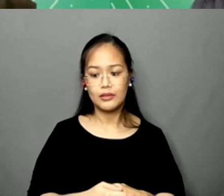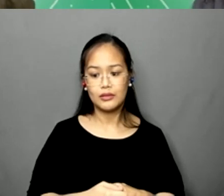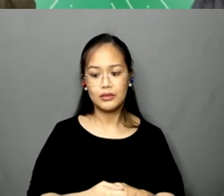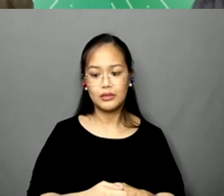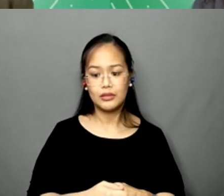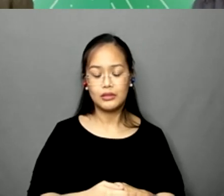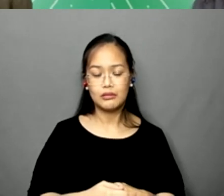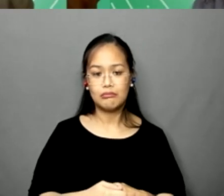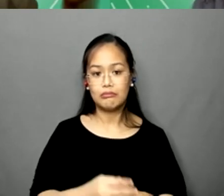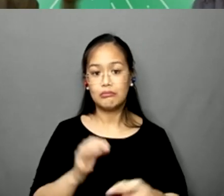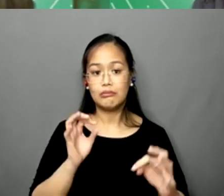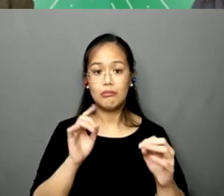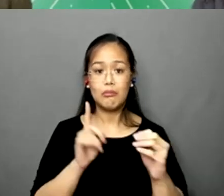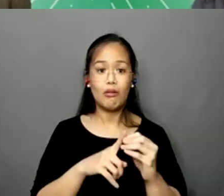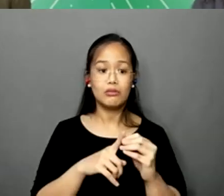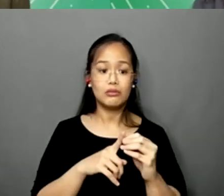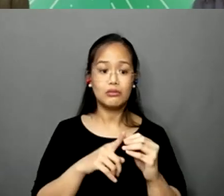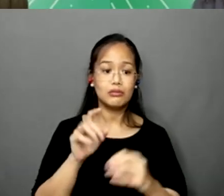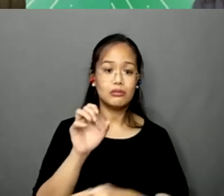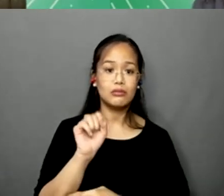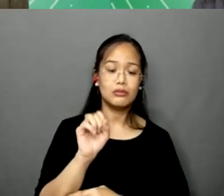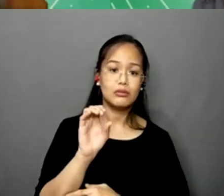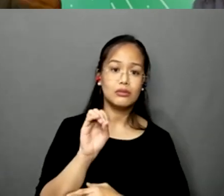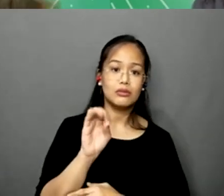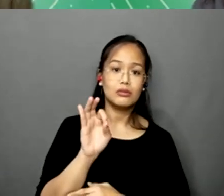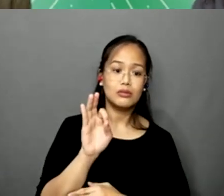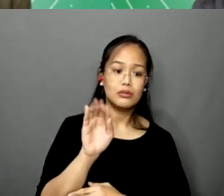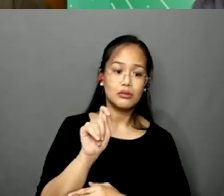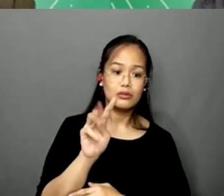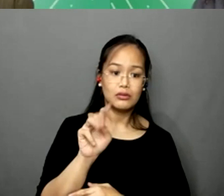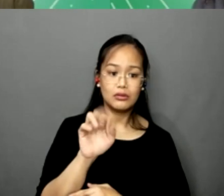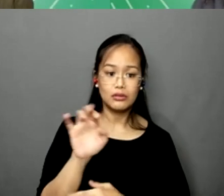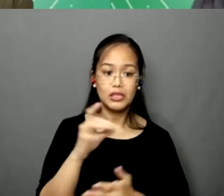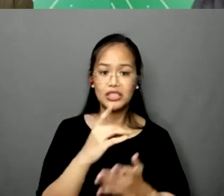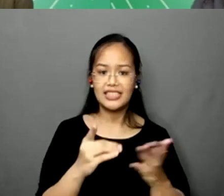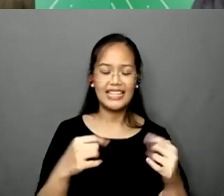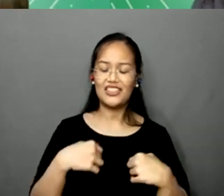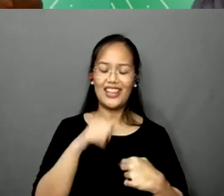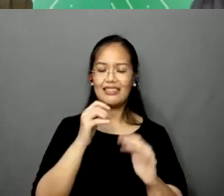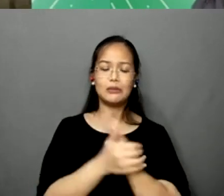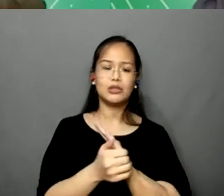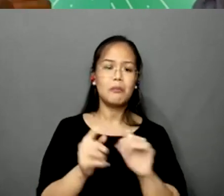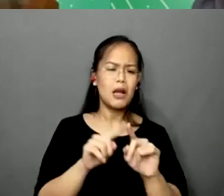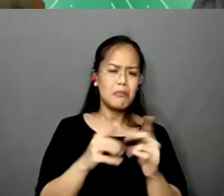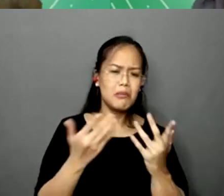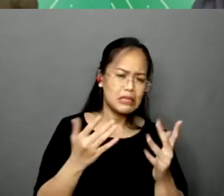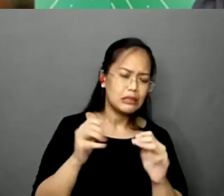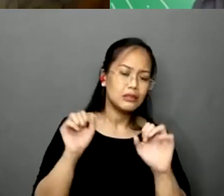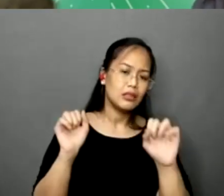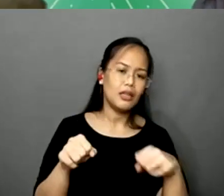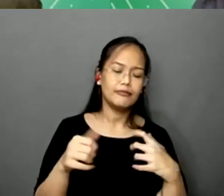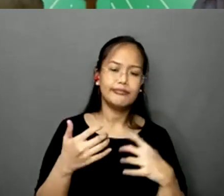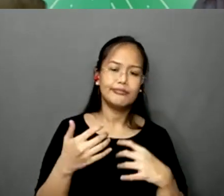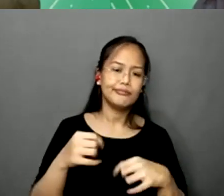or your product service can be made sustainable, I'm not an expert. So it would be something that you can go back